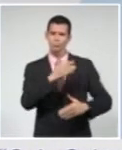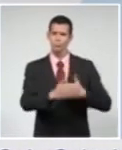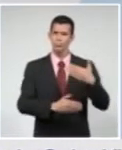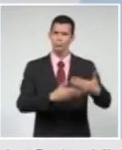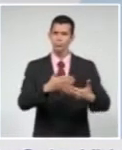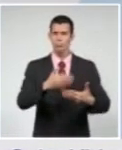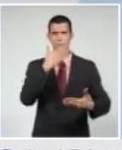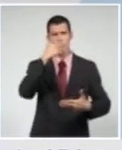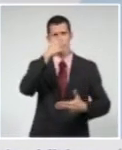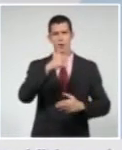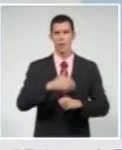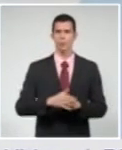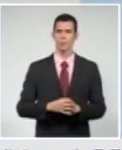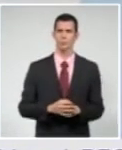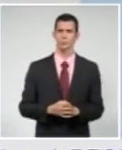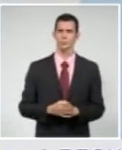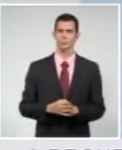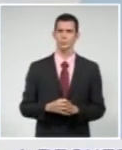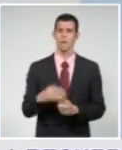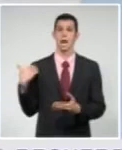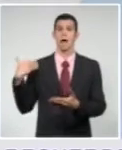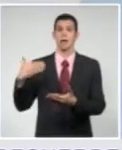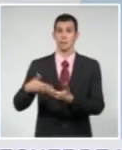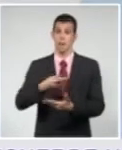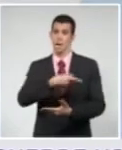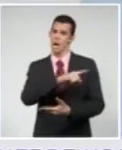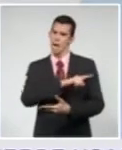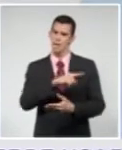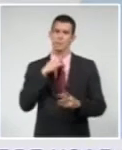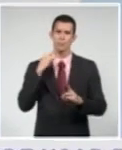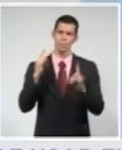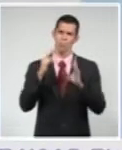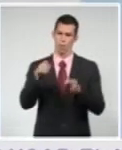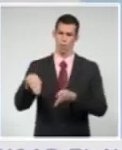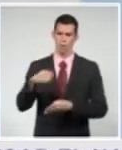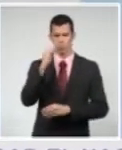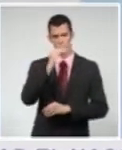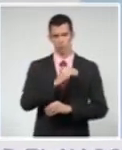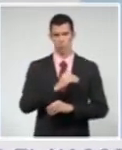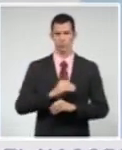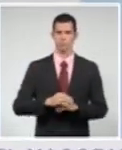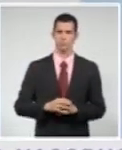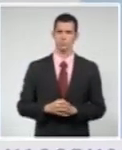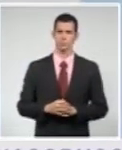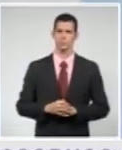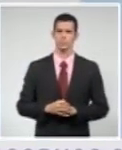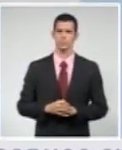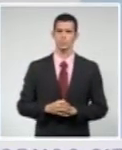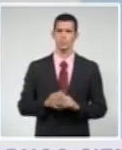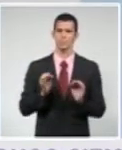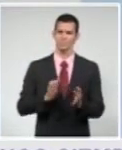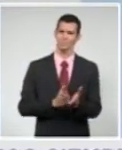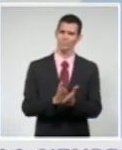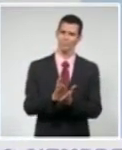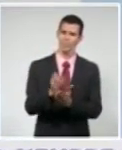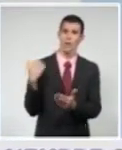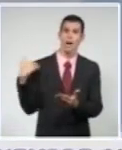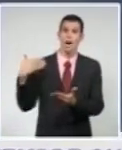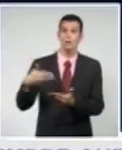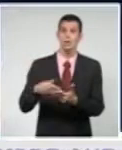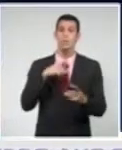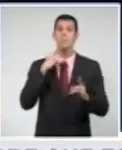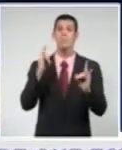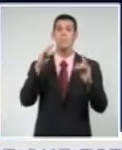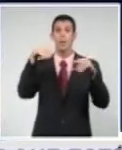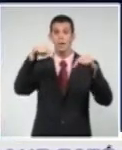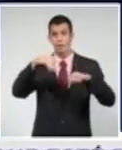yesterday, meaning that Cuba continues to have registered 94 COVID-19 related fatalities since the